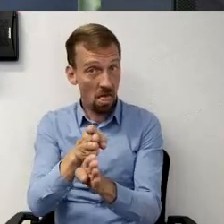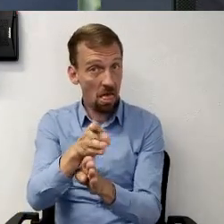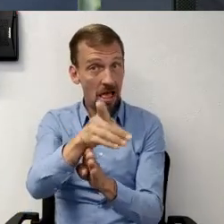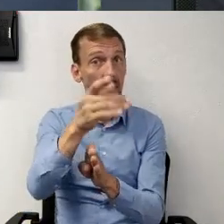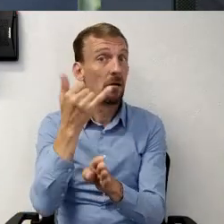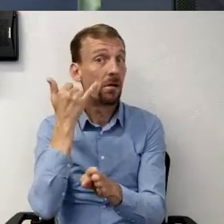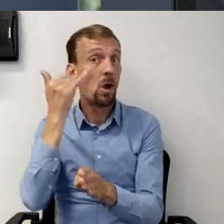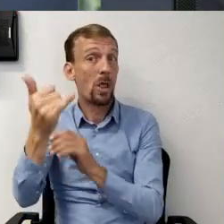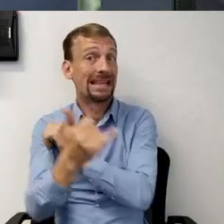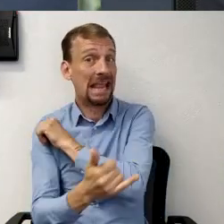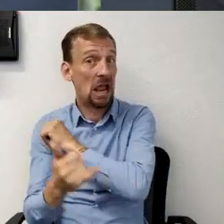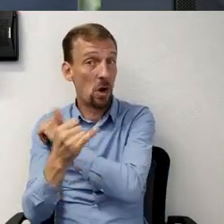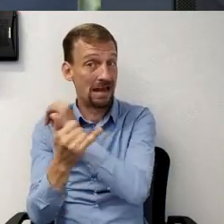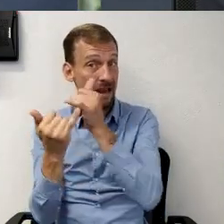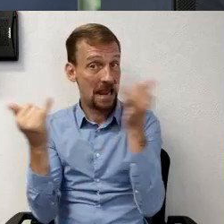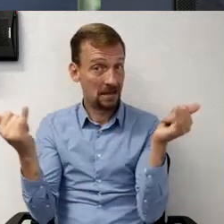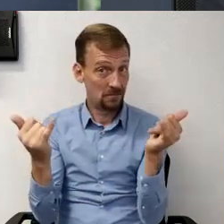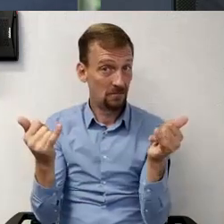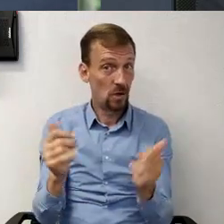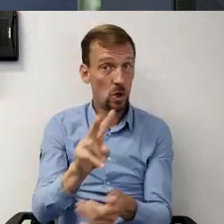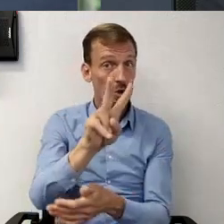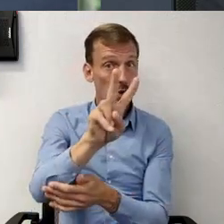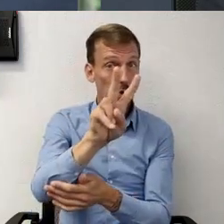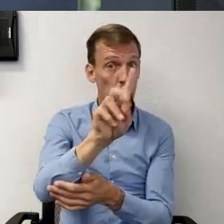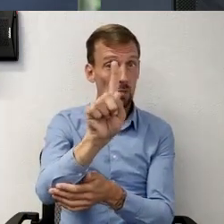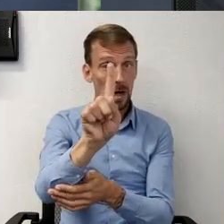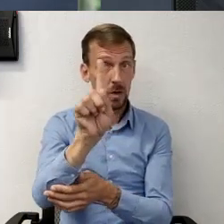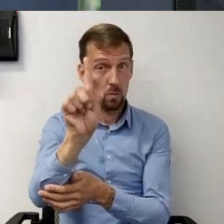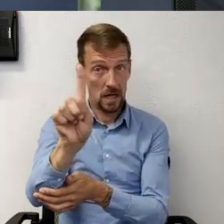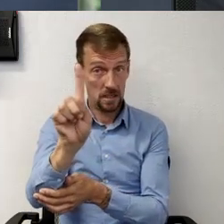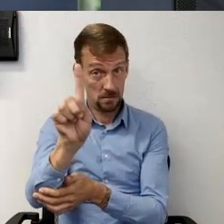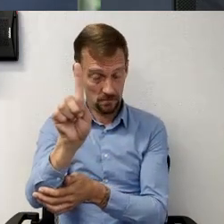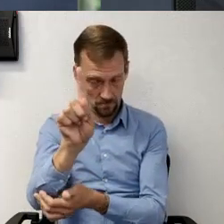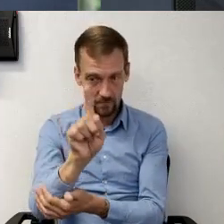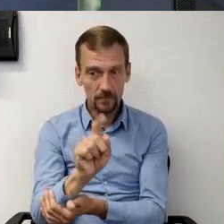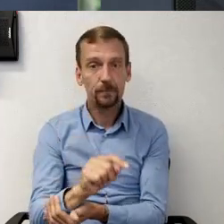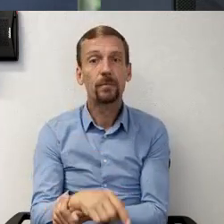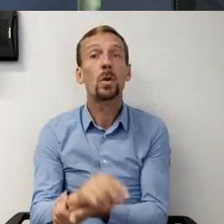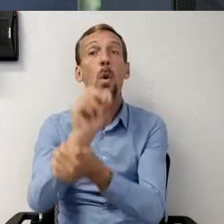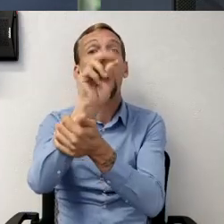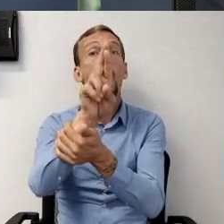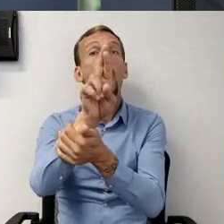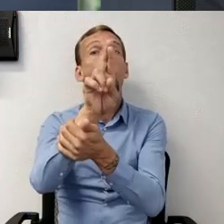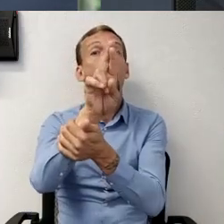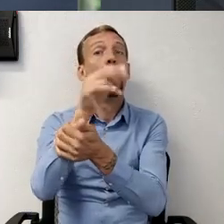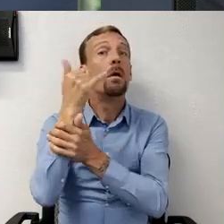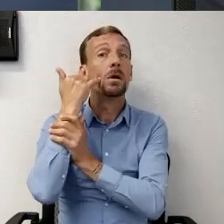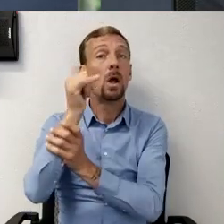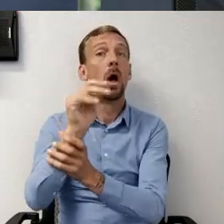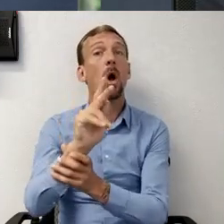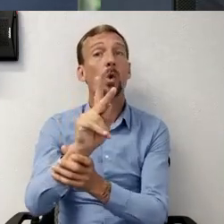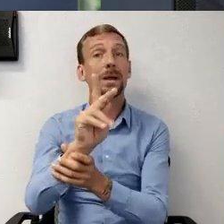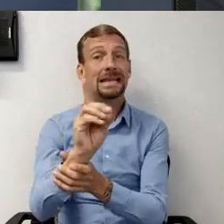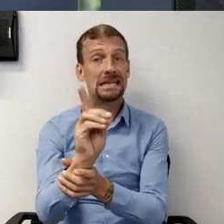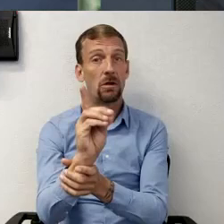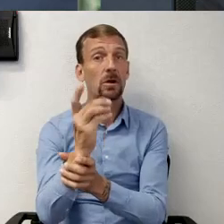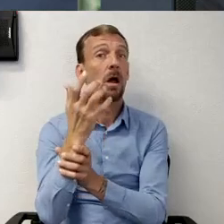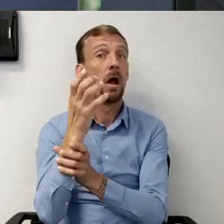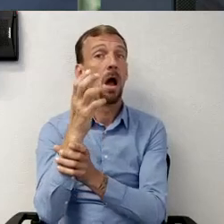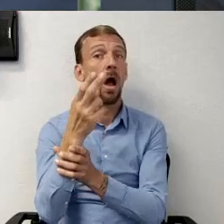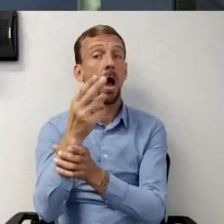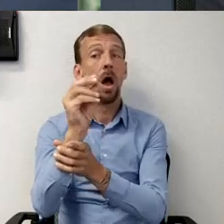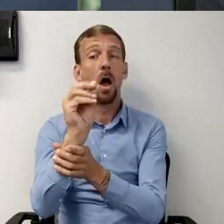the county line, the 211 line, or you can call the Kaweah Delta